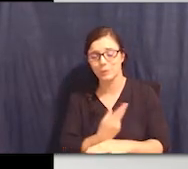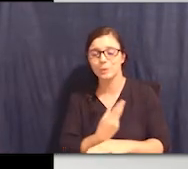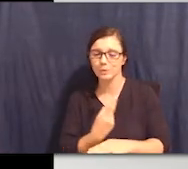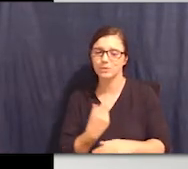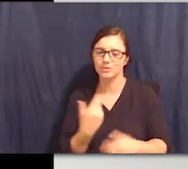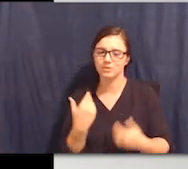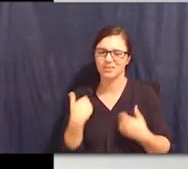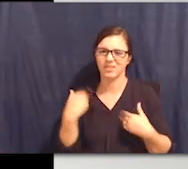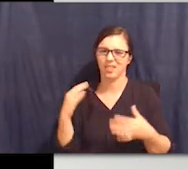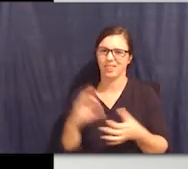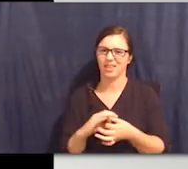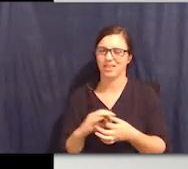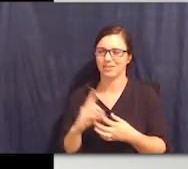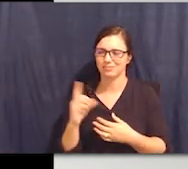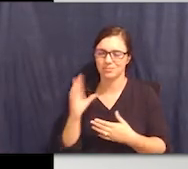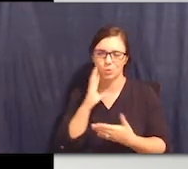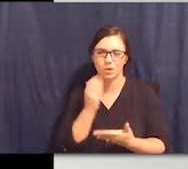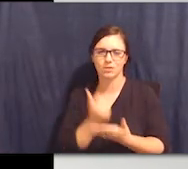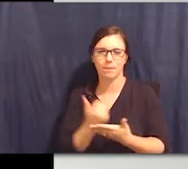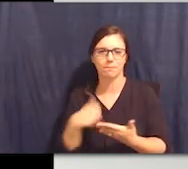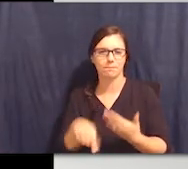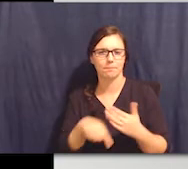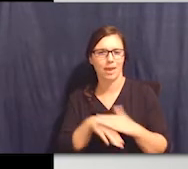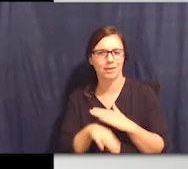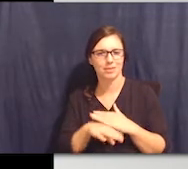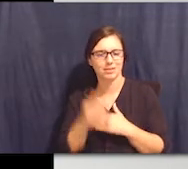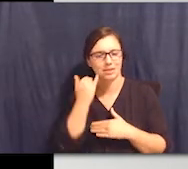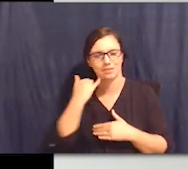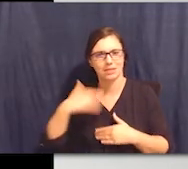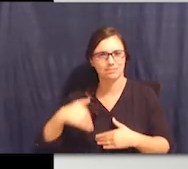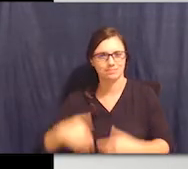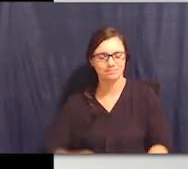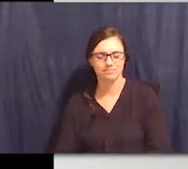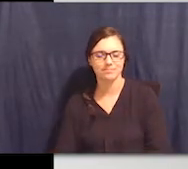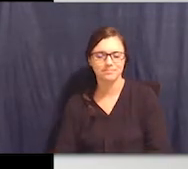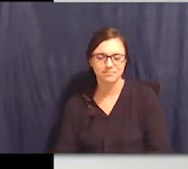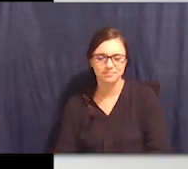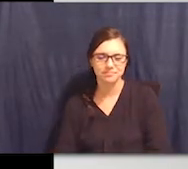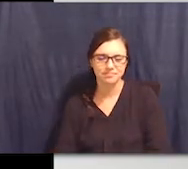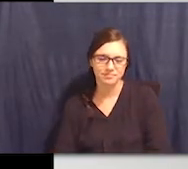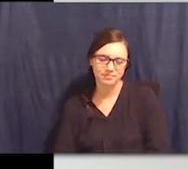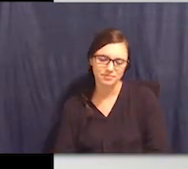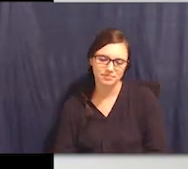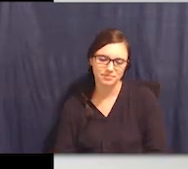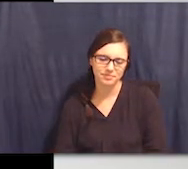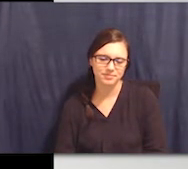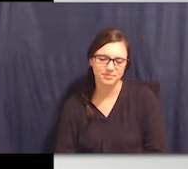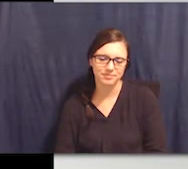there's a link to help you have access to it if you don't already.